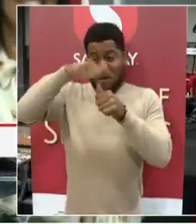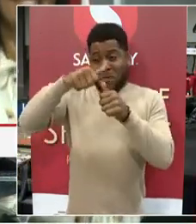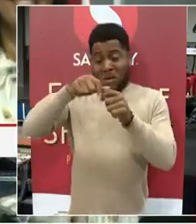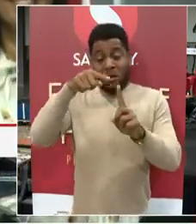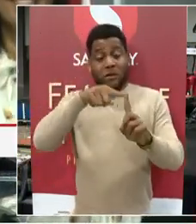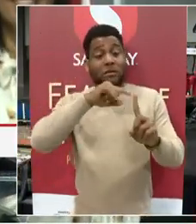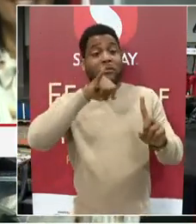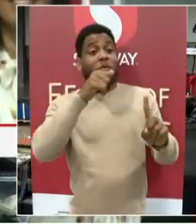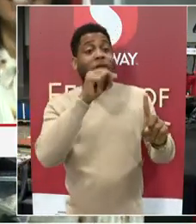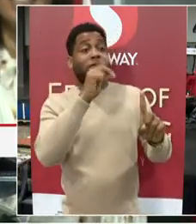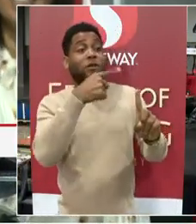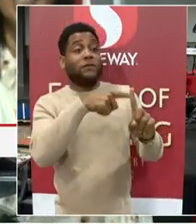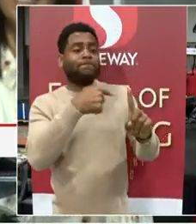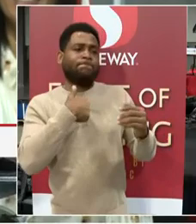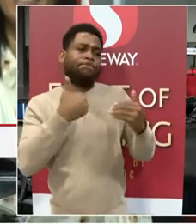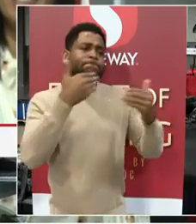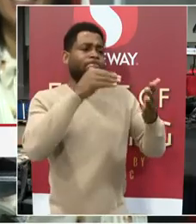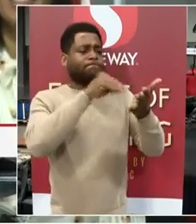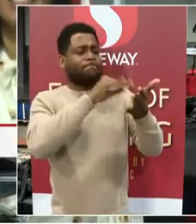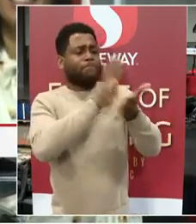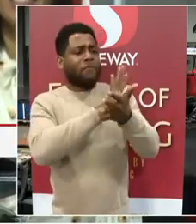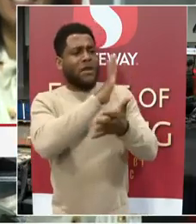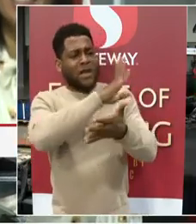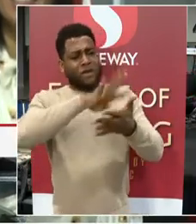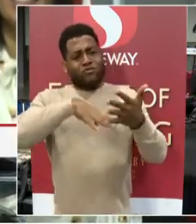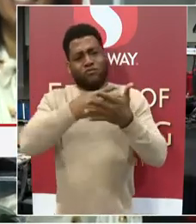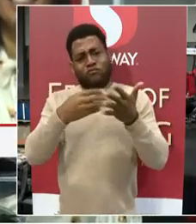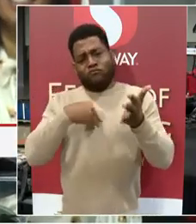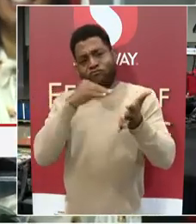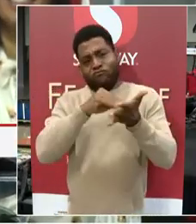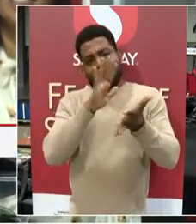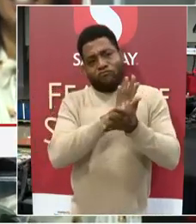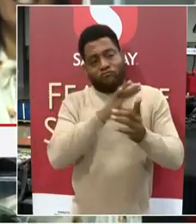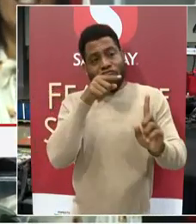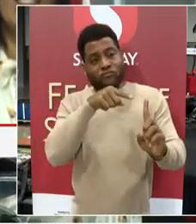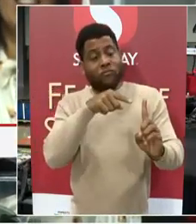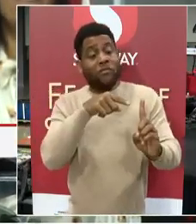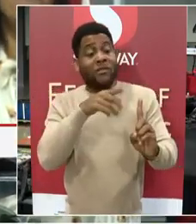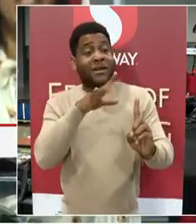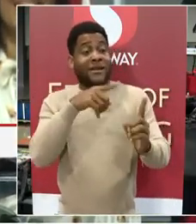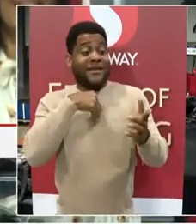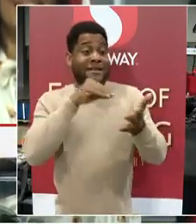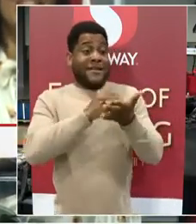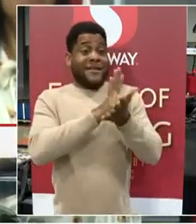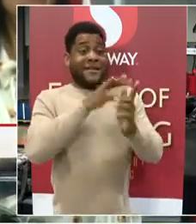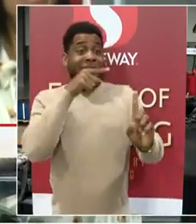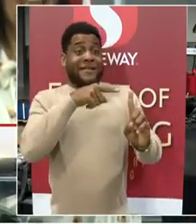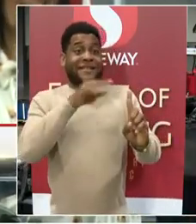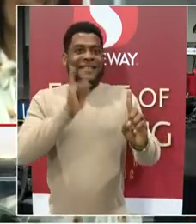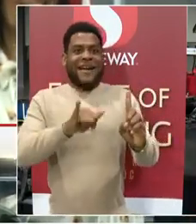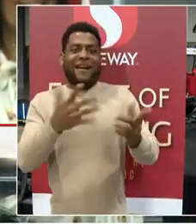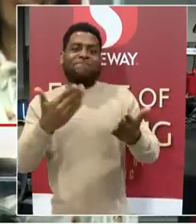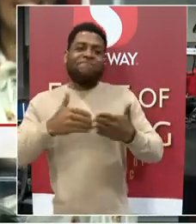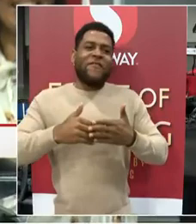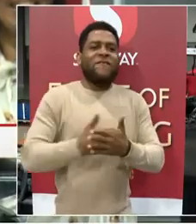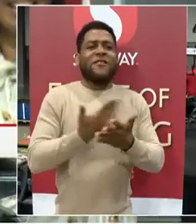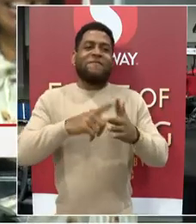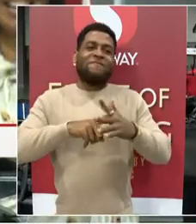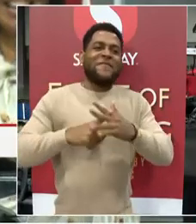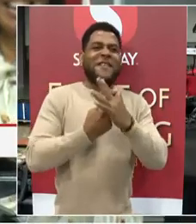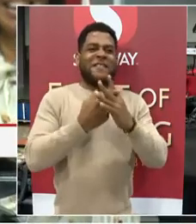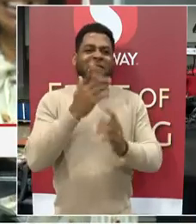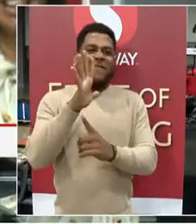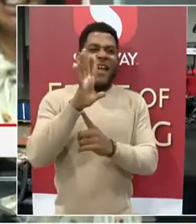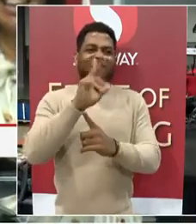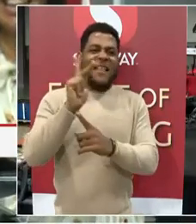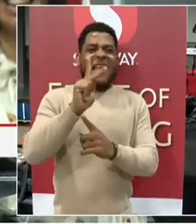calendars, because that is the Fresh Start 5K. And I want to